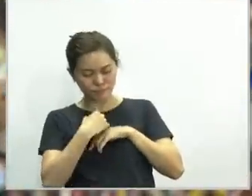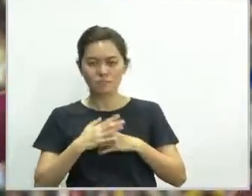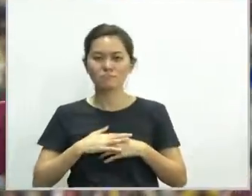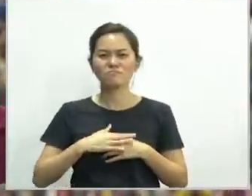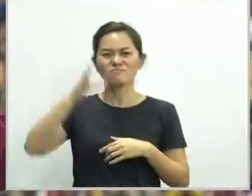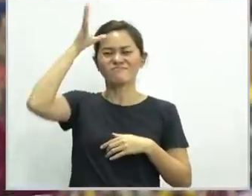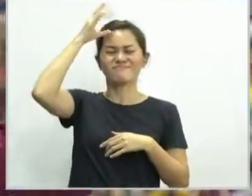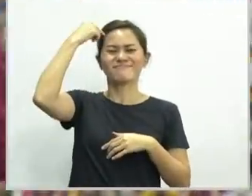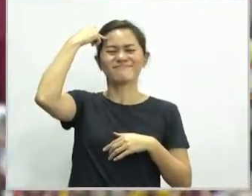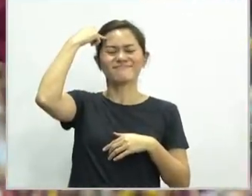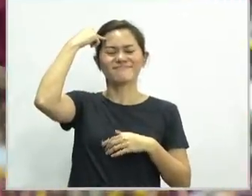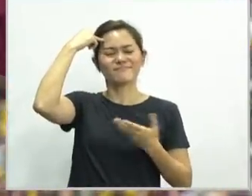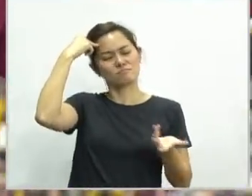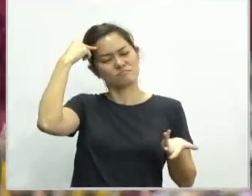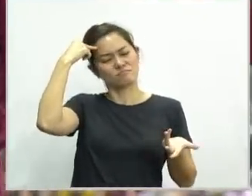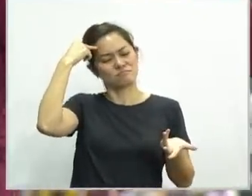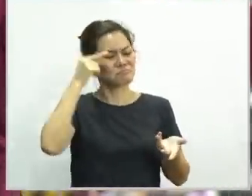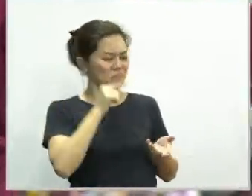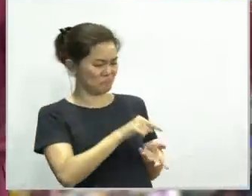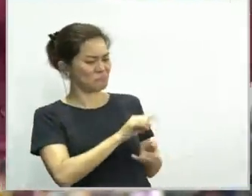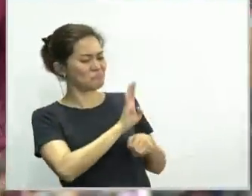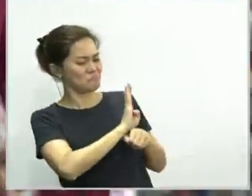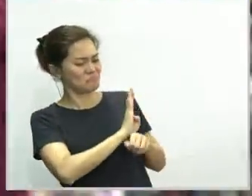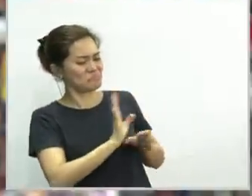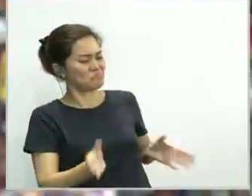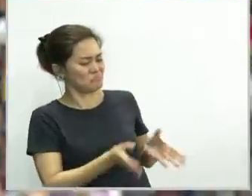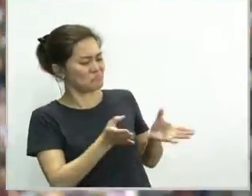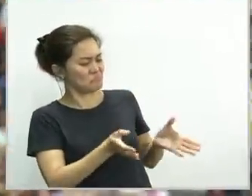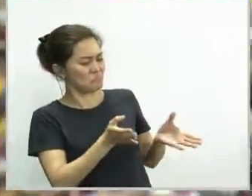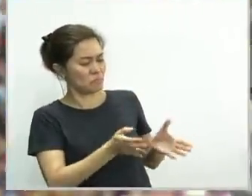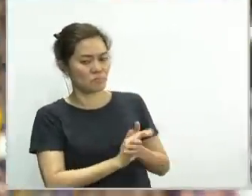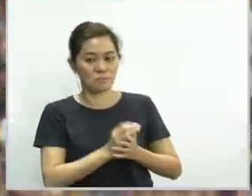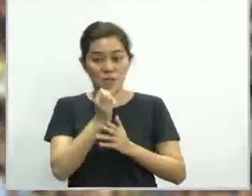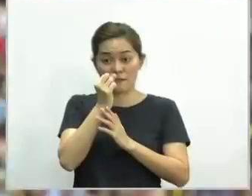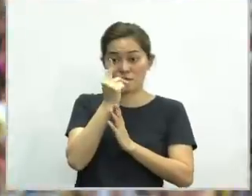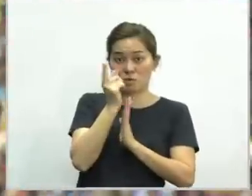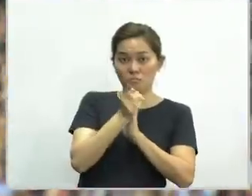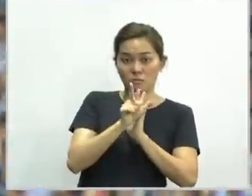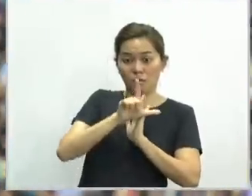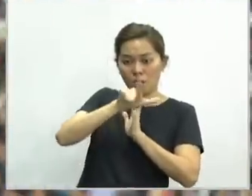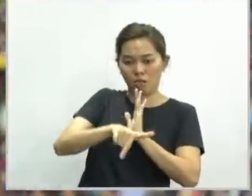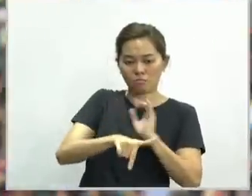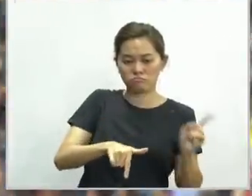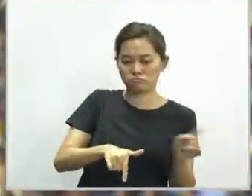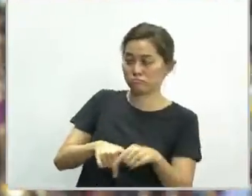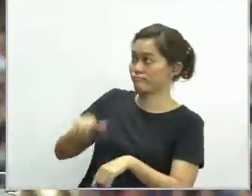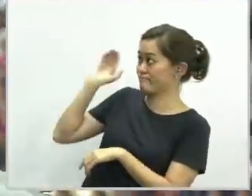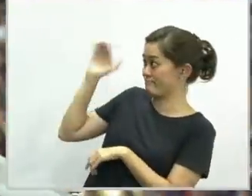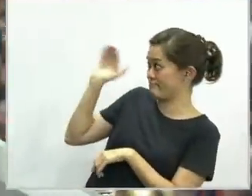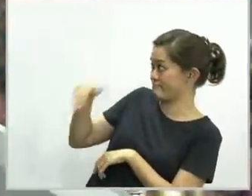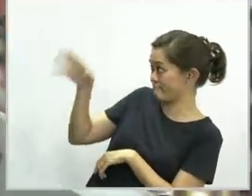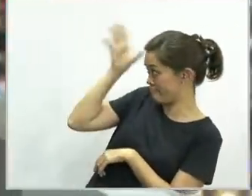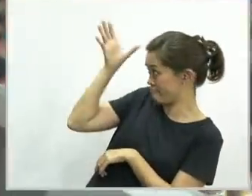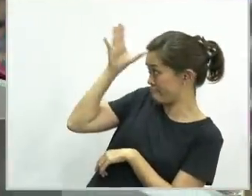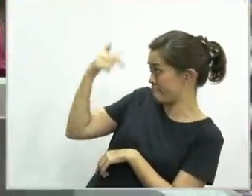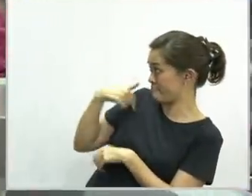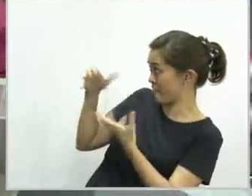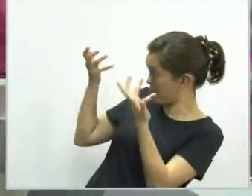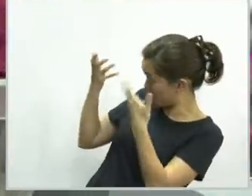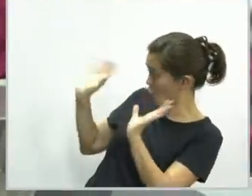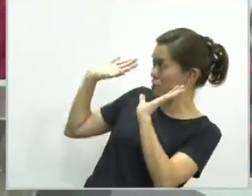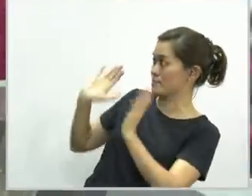father thought, keep her busy. A couple of minutes later, she says, "Daddy, I've done